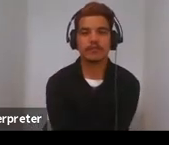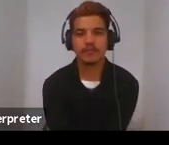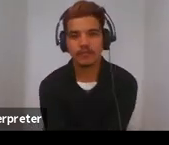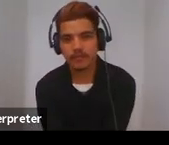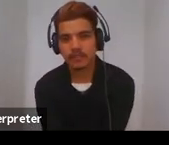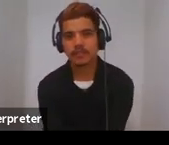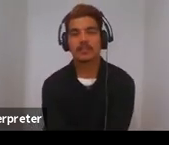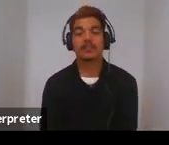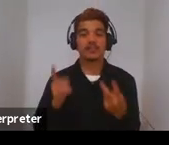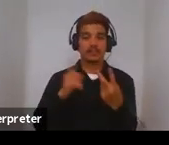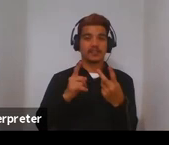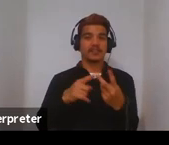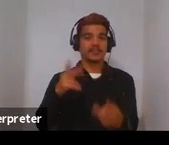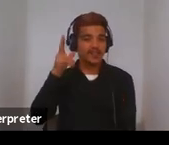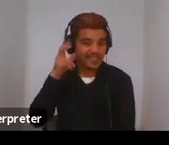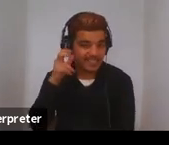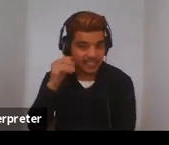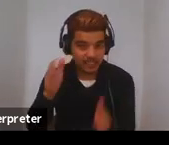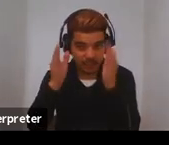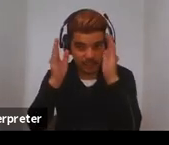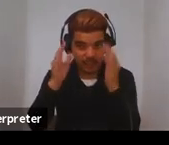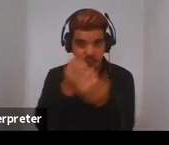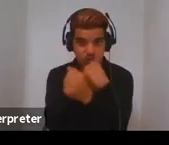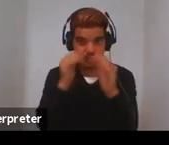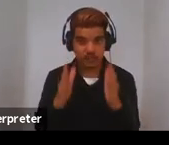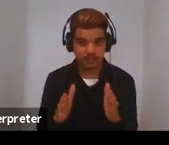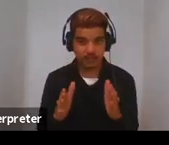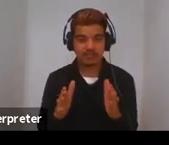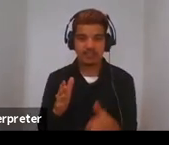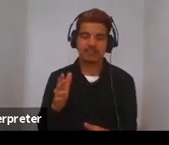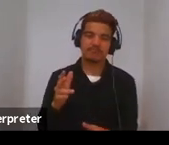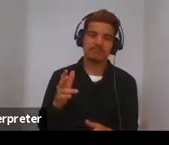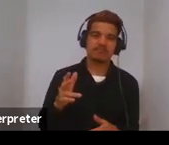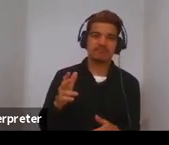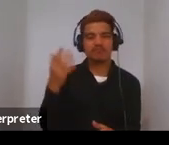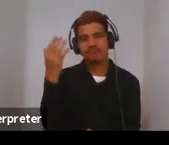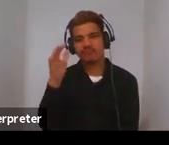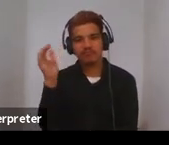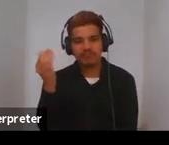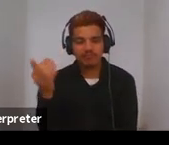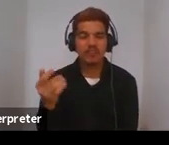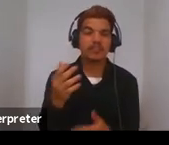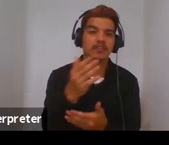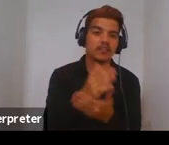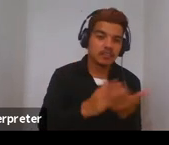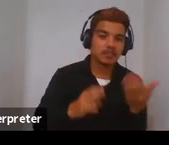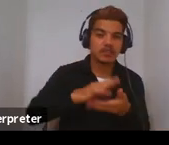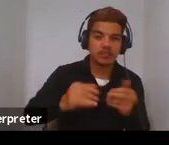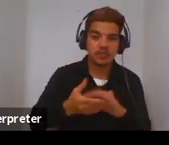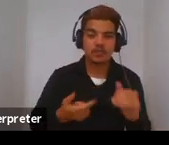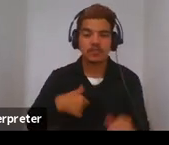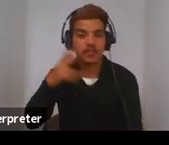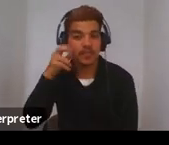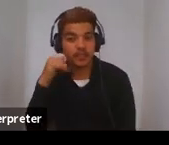The next part is listening to survivors. And it sounds like from some of the stories I've heard today and